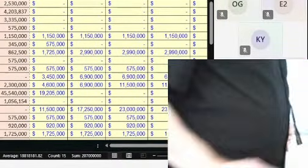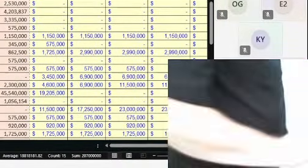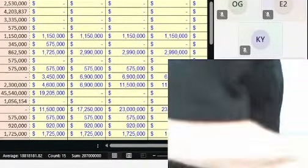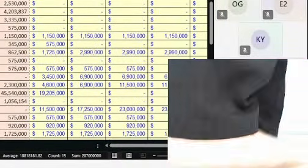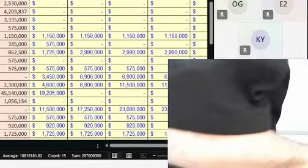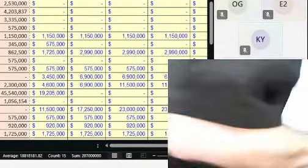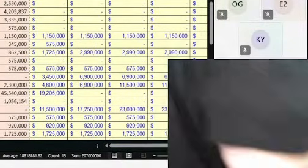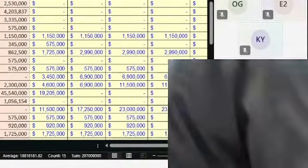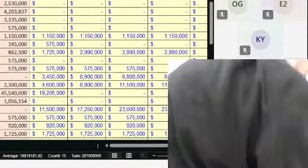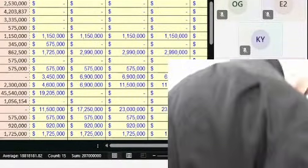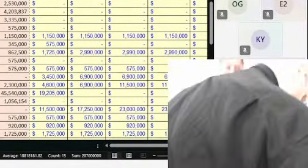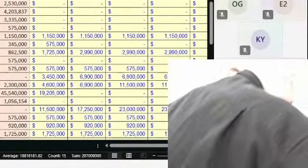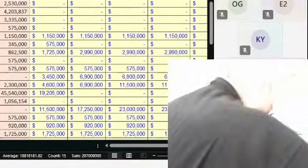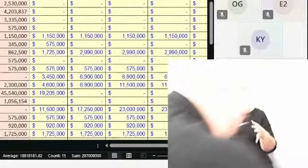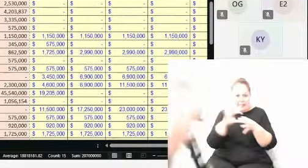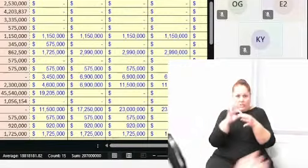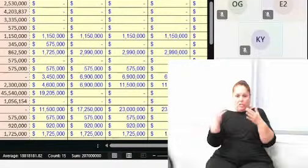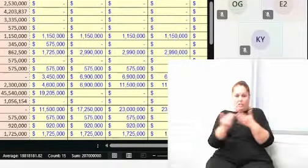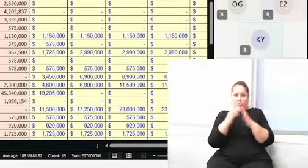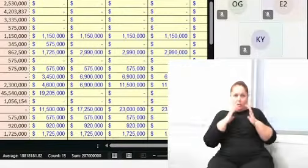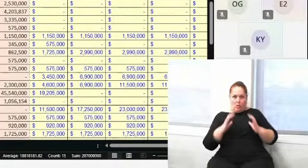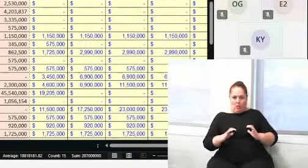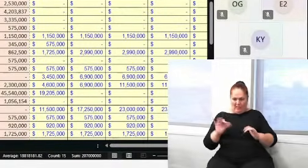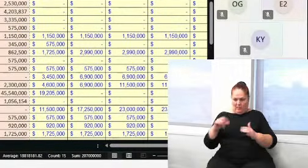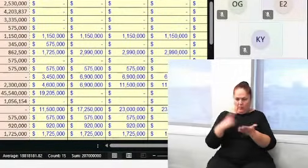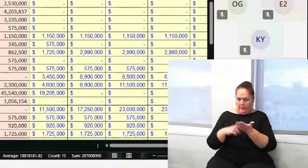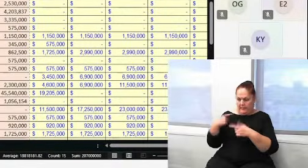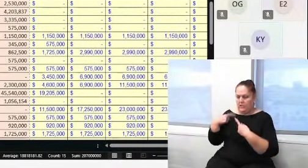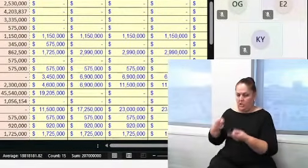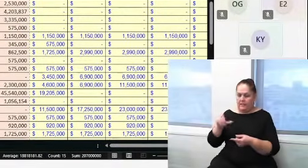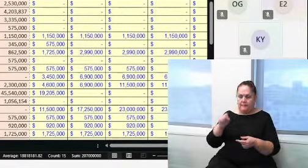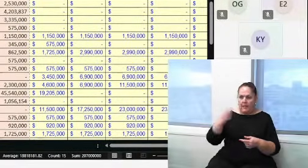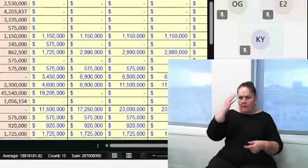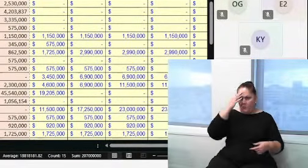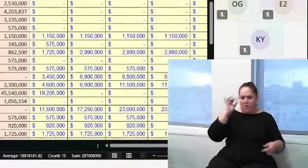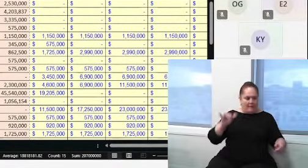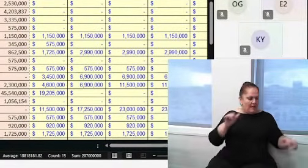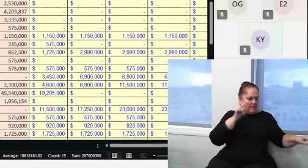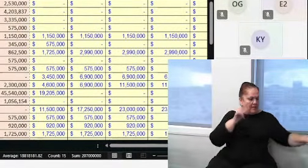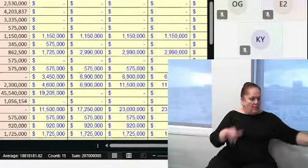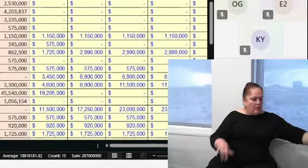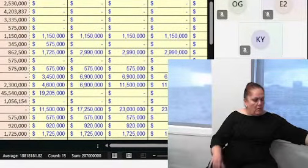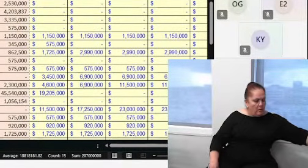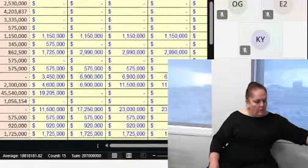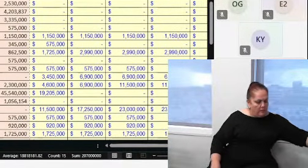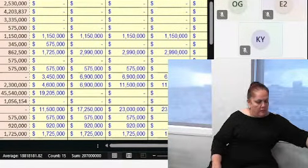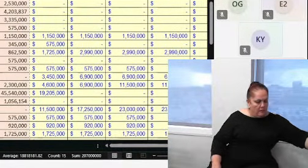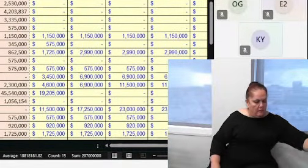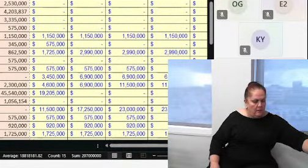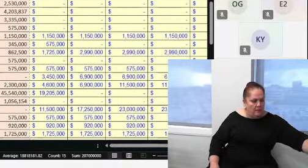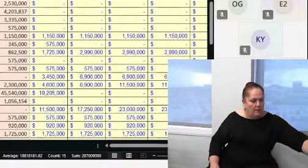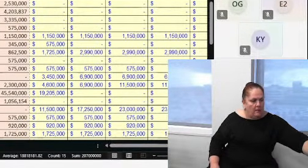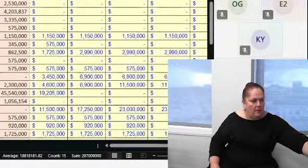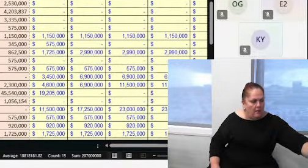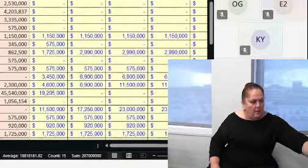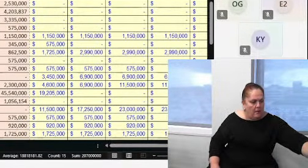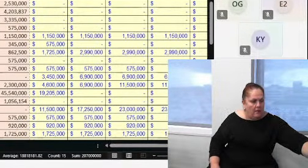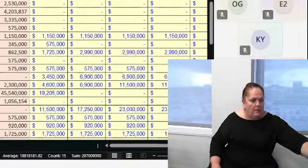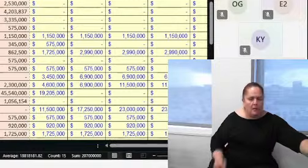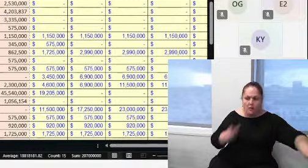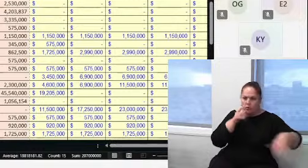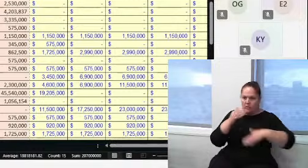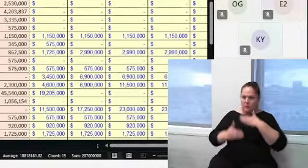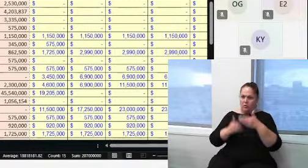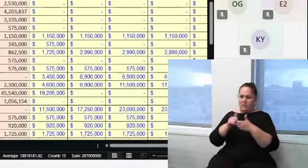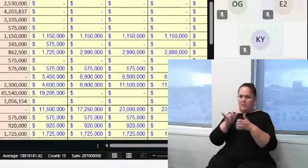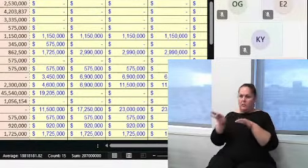new connection, a new customer, Yep. which is what we were been discussing, that is correct. I'm aware of that, and that will go through the process. That's